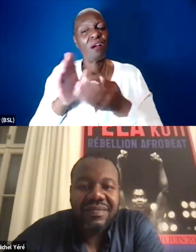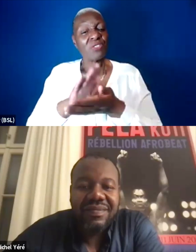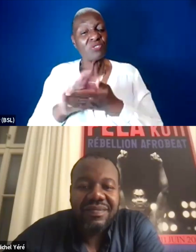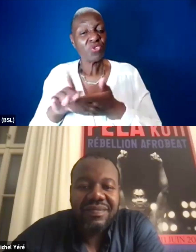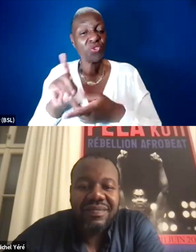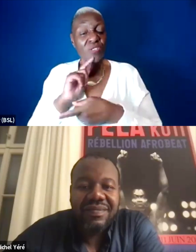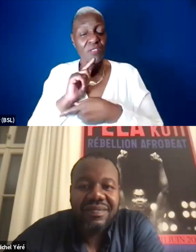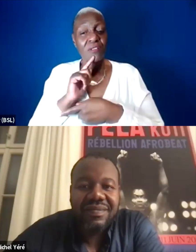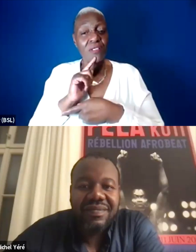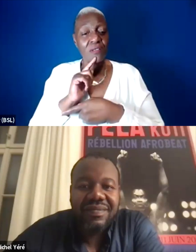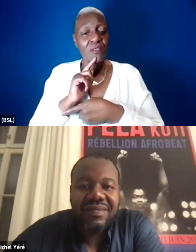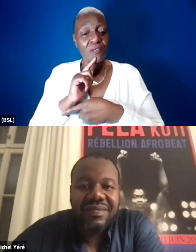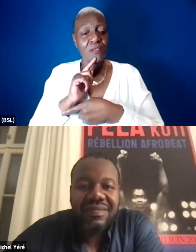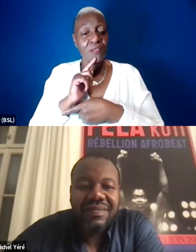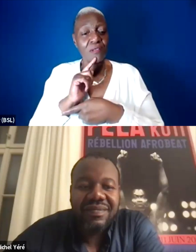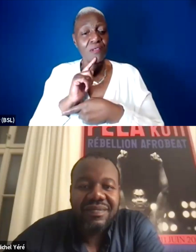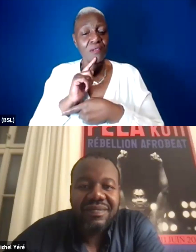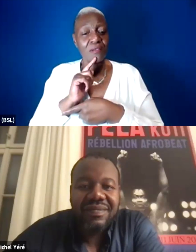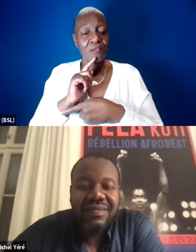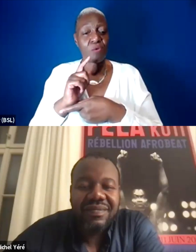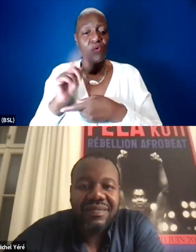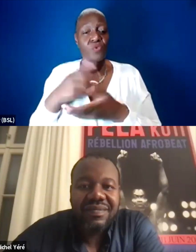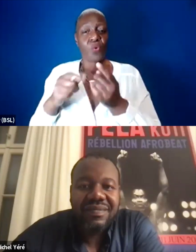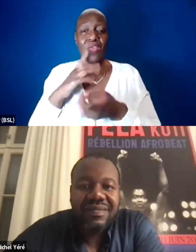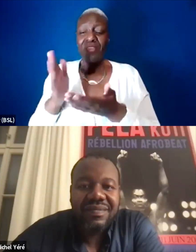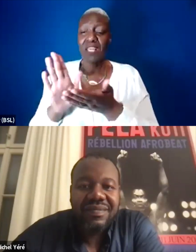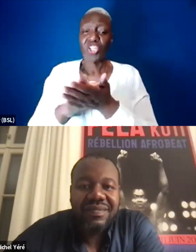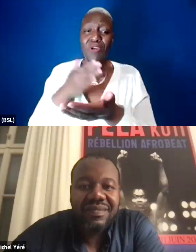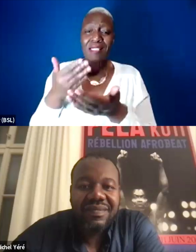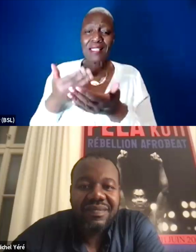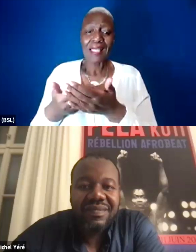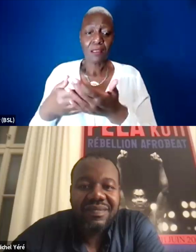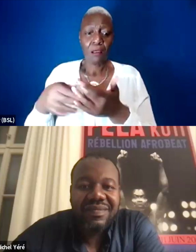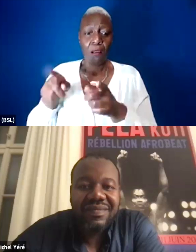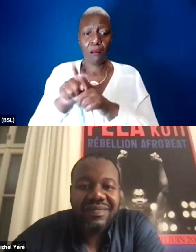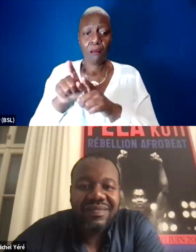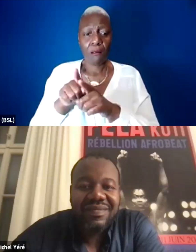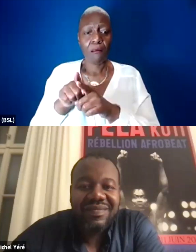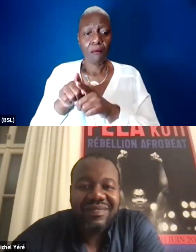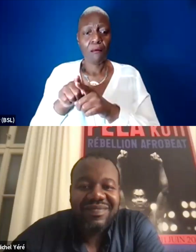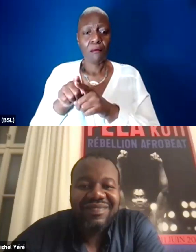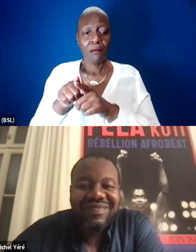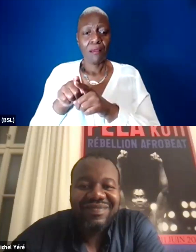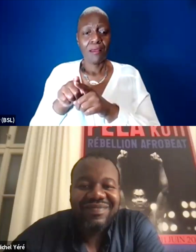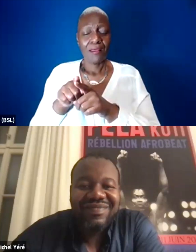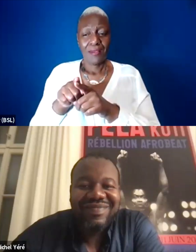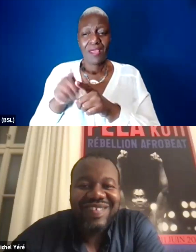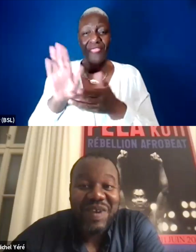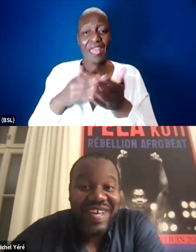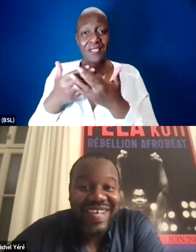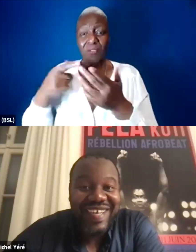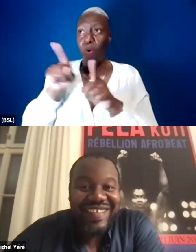having another voice that is that of the translator engaged with the work. Yeah, I mean, this is the Devan, Devan, Polo, and then there's the translator